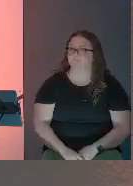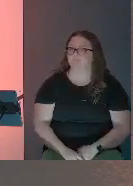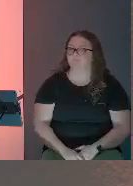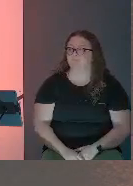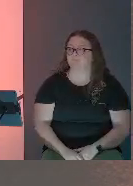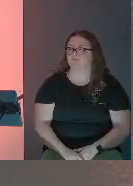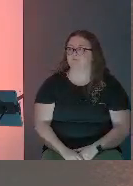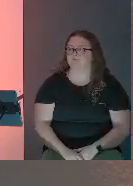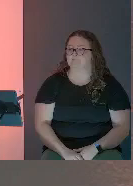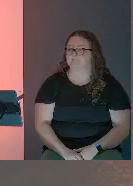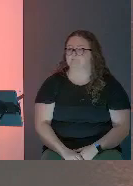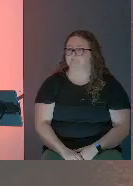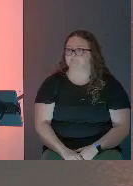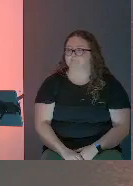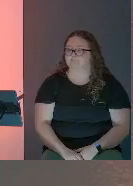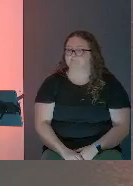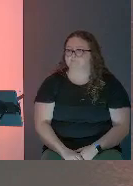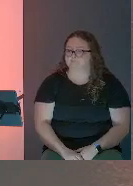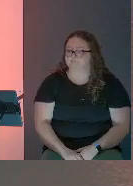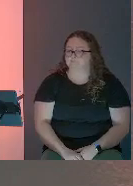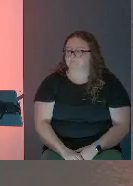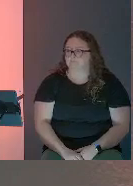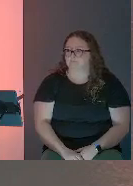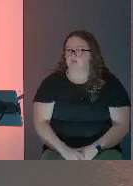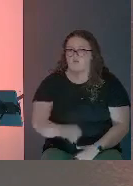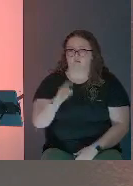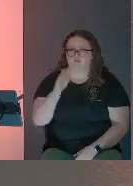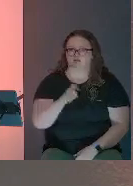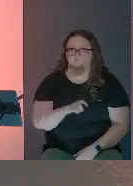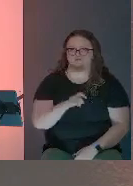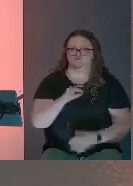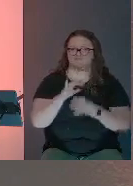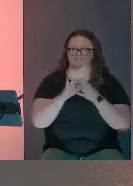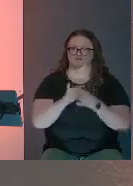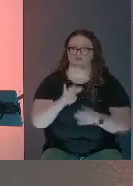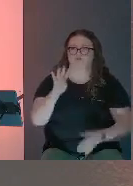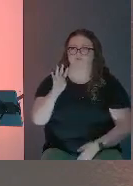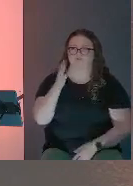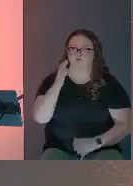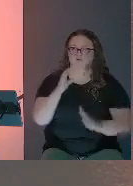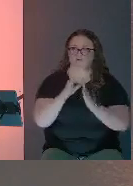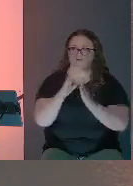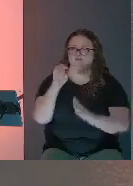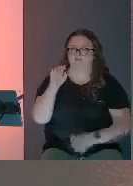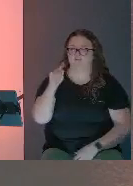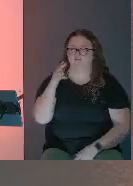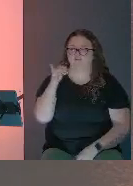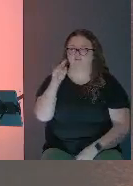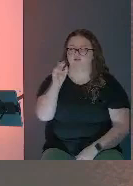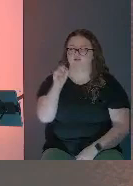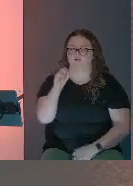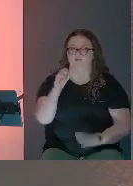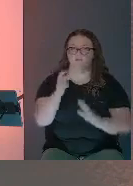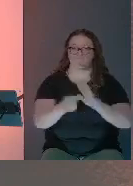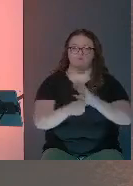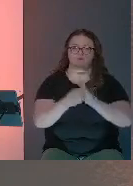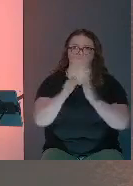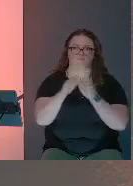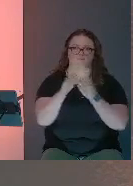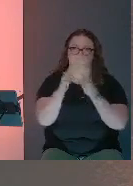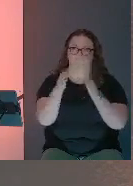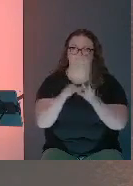And that's what we're about. That's what we need to be about. In the fourth chapter of Ephesians, Paul writes and shares something